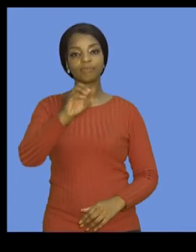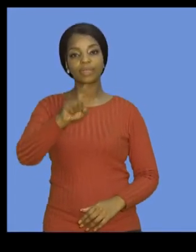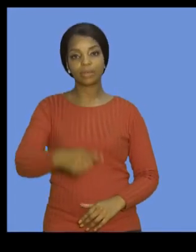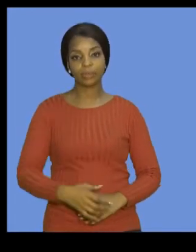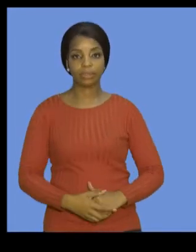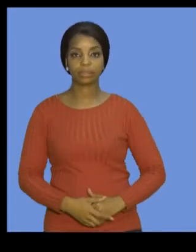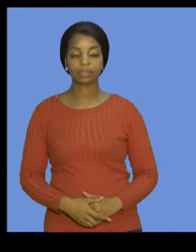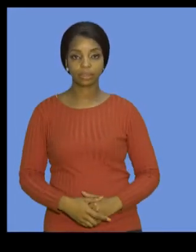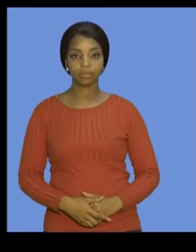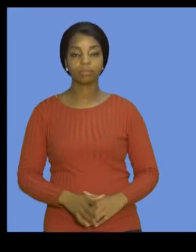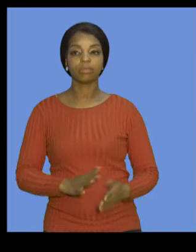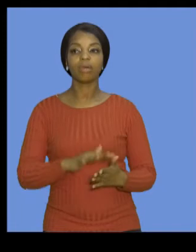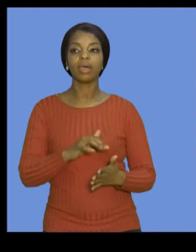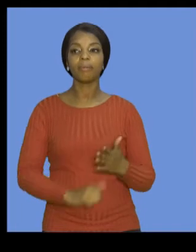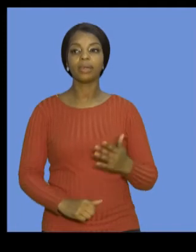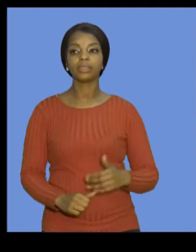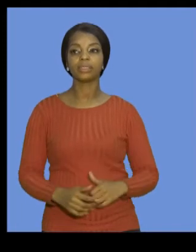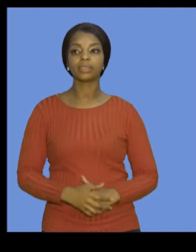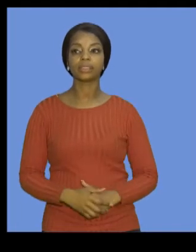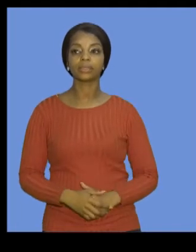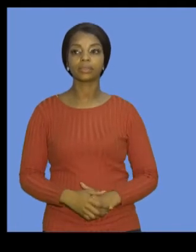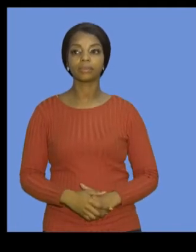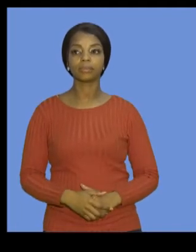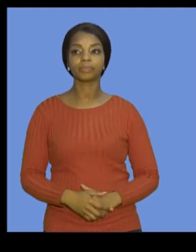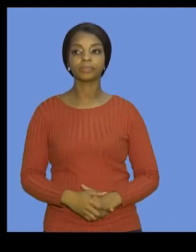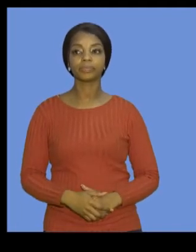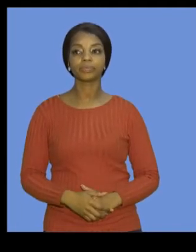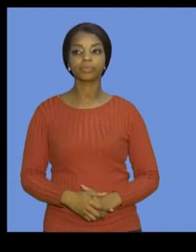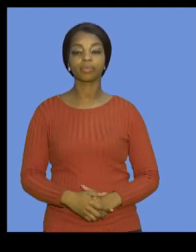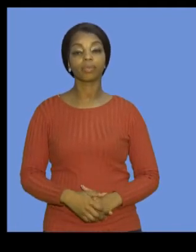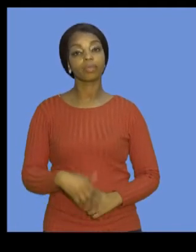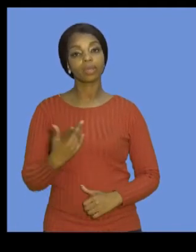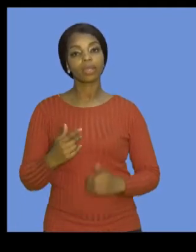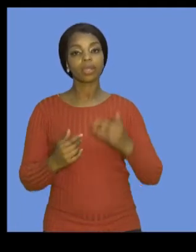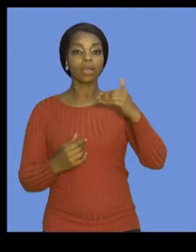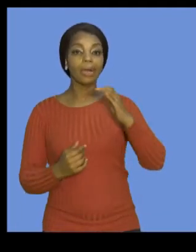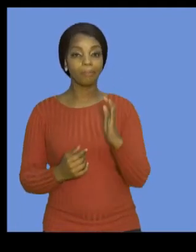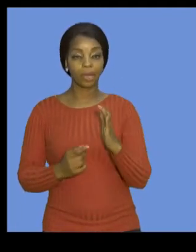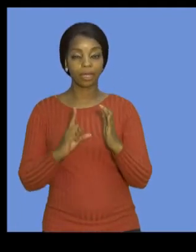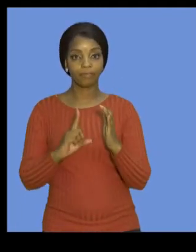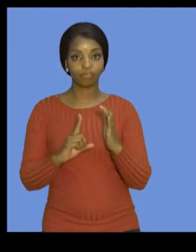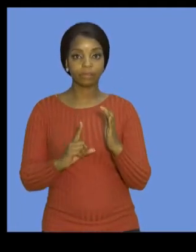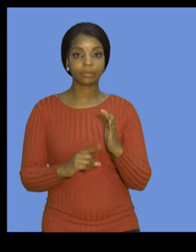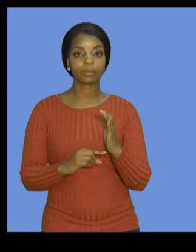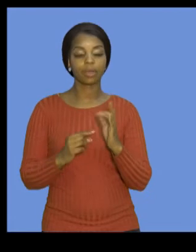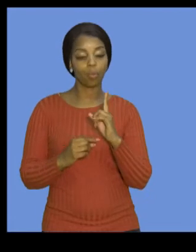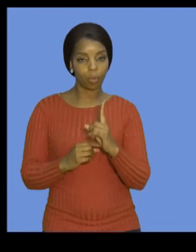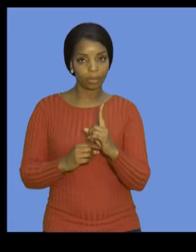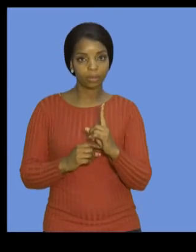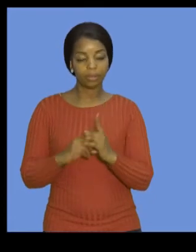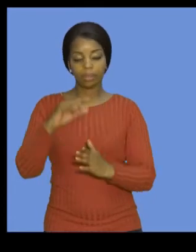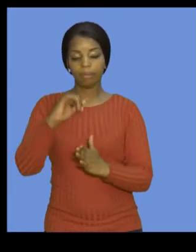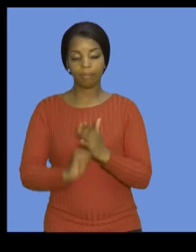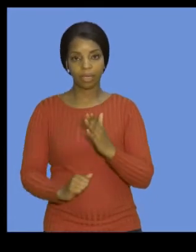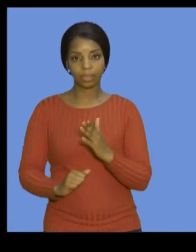1,250,000. Let's minus 1 0. Okay, I need one more zero there. Open a bracket. This will be 1